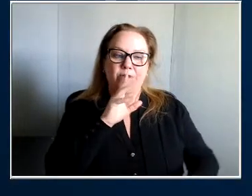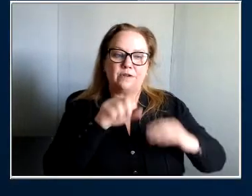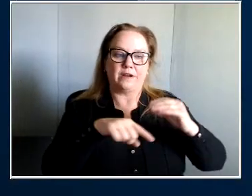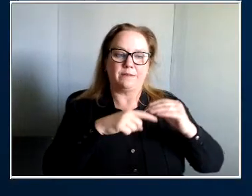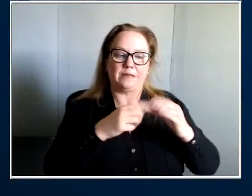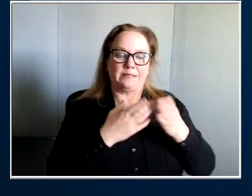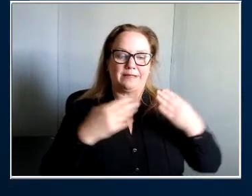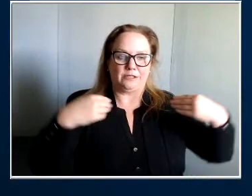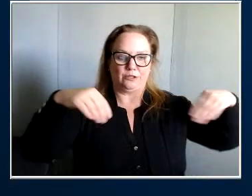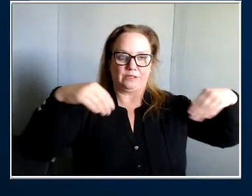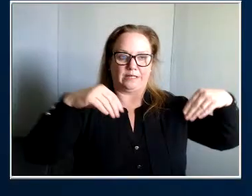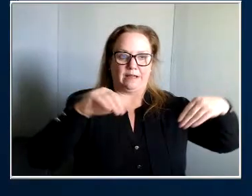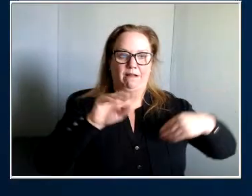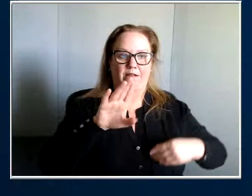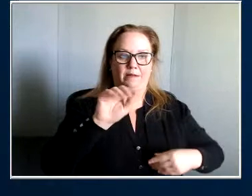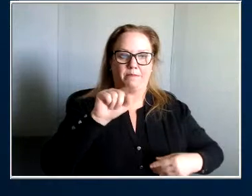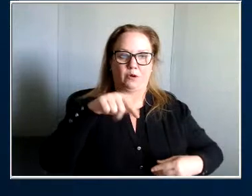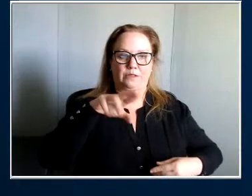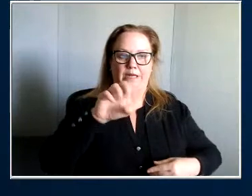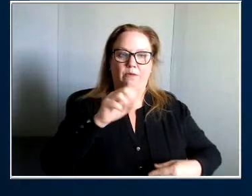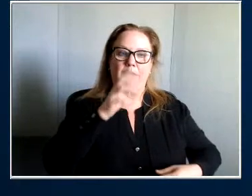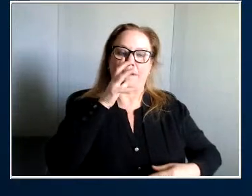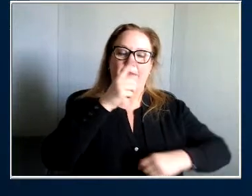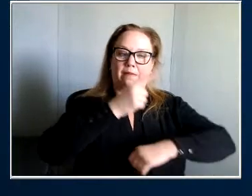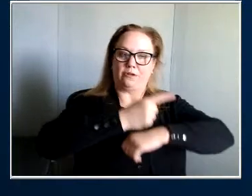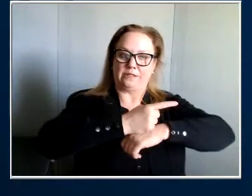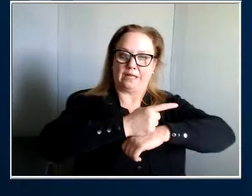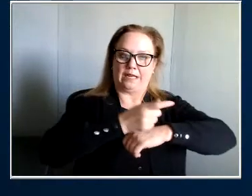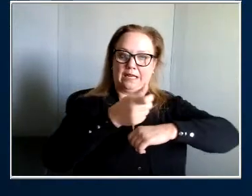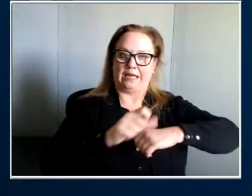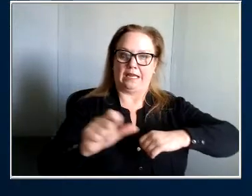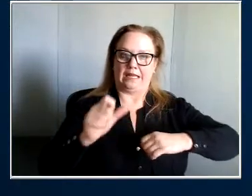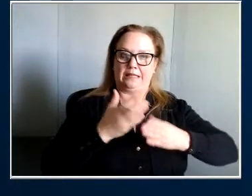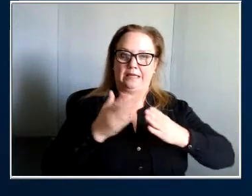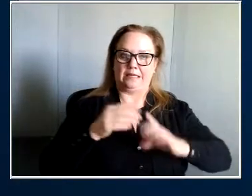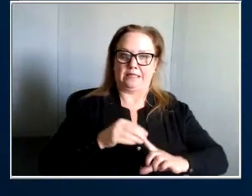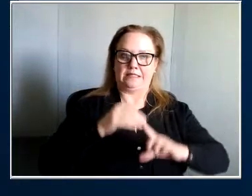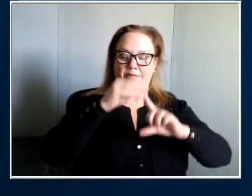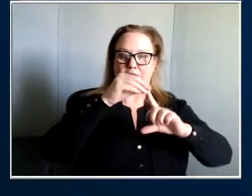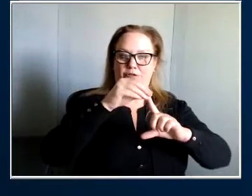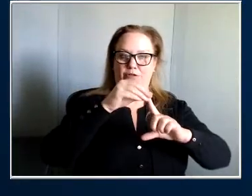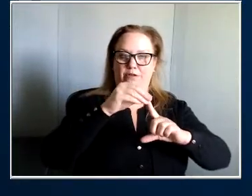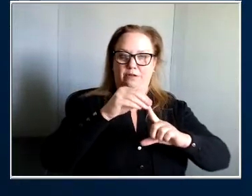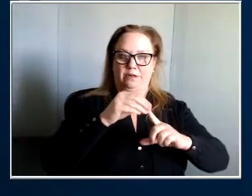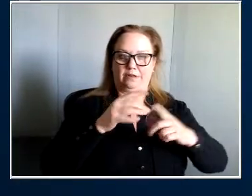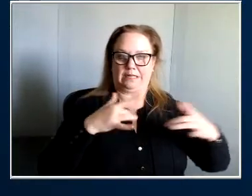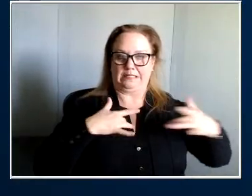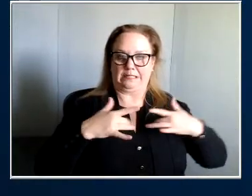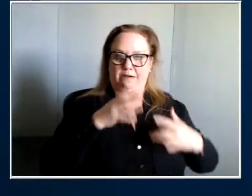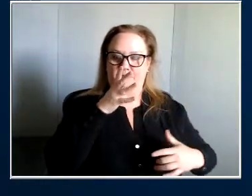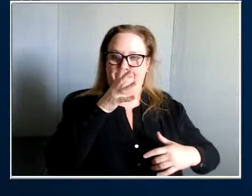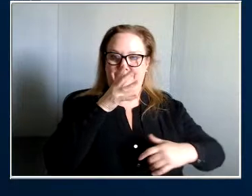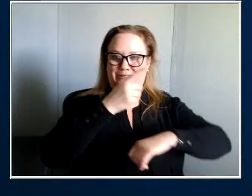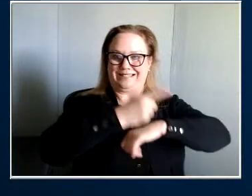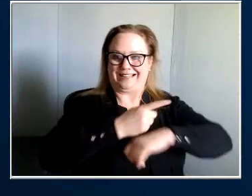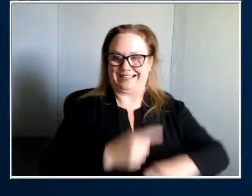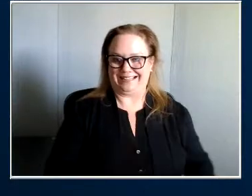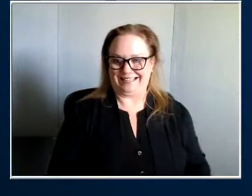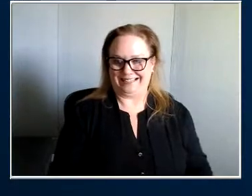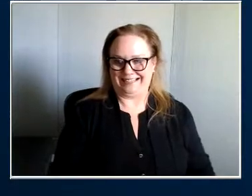in the boutique. What about Mother's Day is coming up? Anything special deal? Anything to consider for Mother's Day?